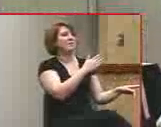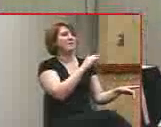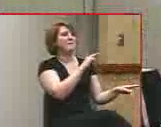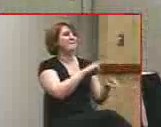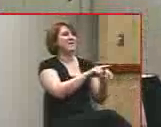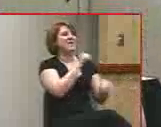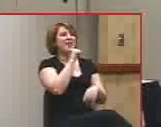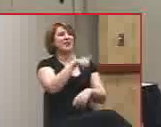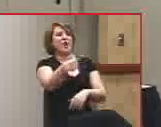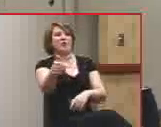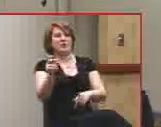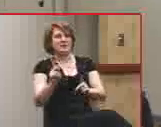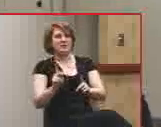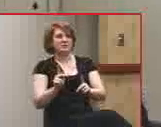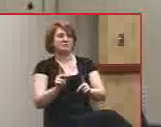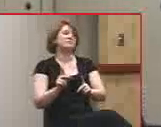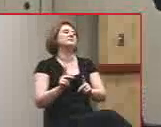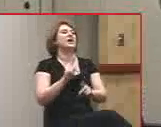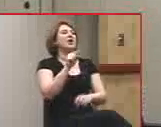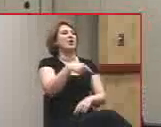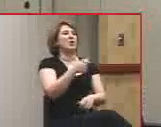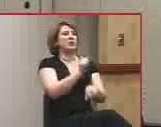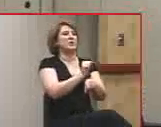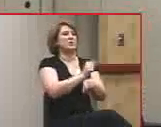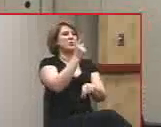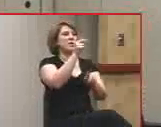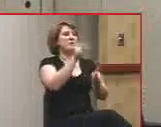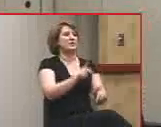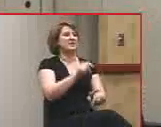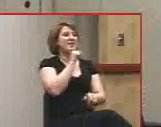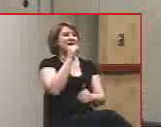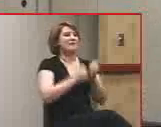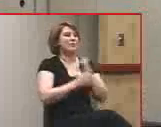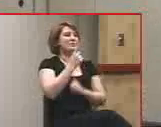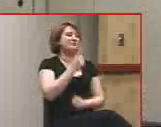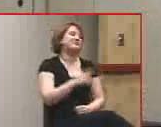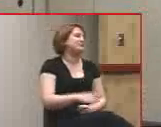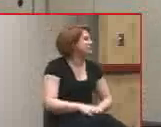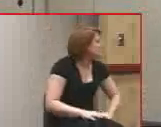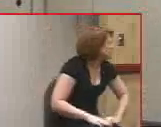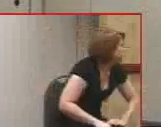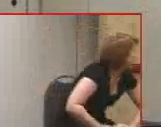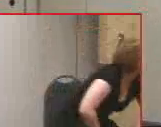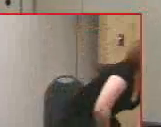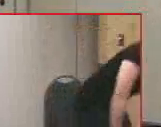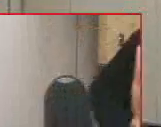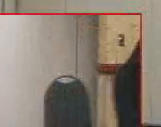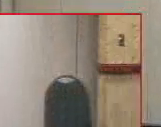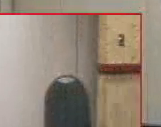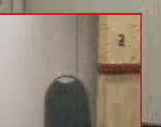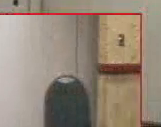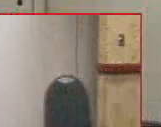of it's working with everybody, so now I know it's something I can use in other places. So, good thing to think about.